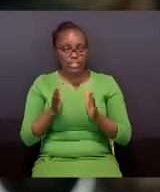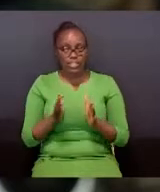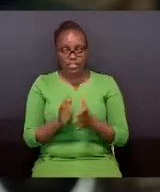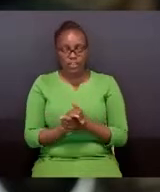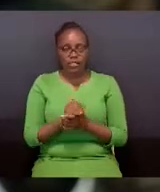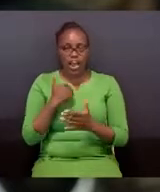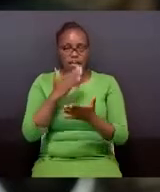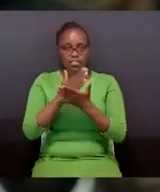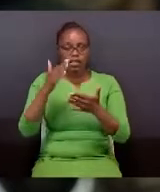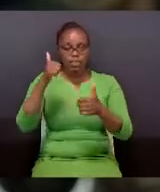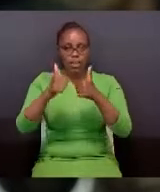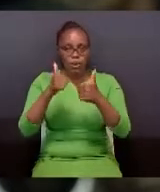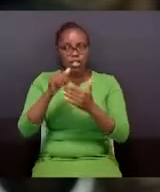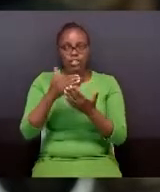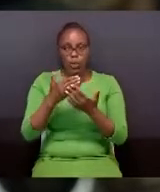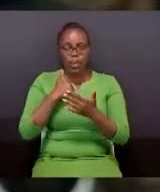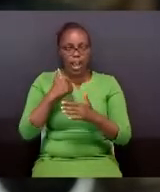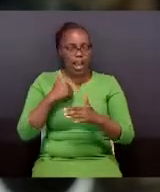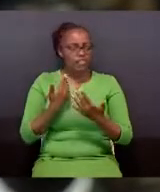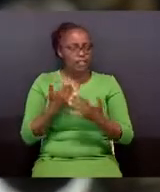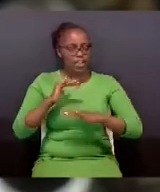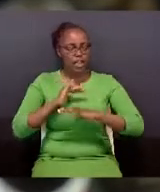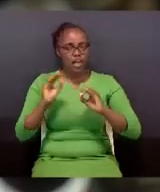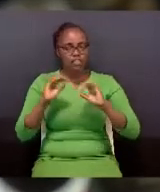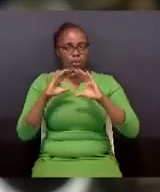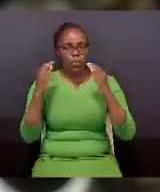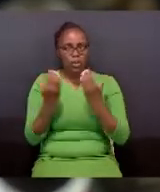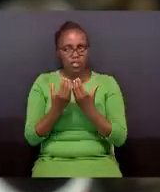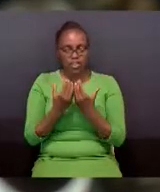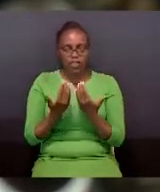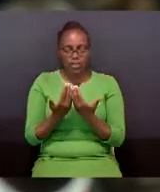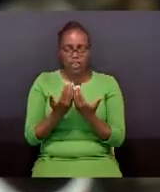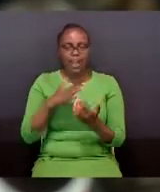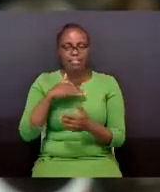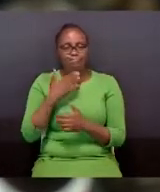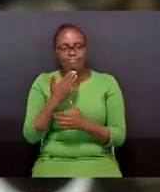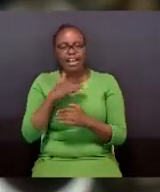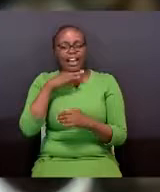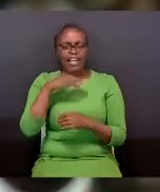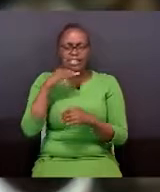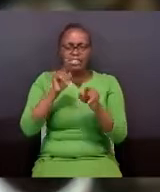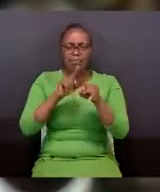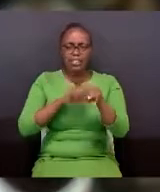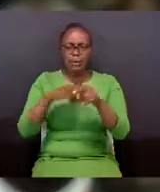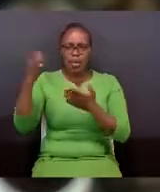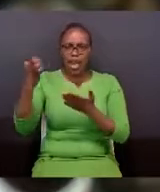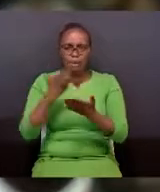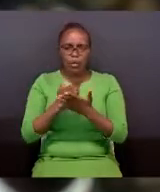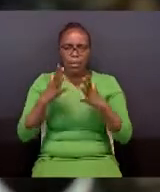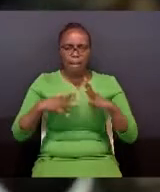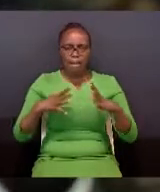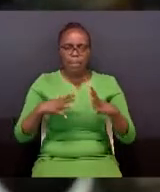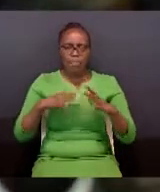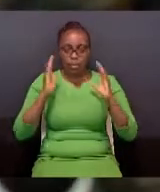This is something that we are running short of in the world, kindness and humanity. Whenever we are hiring people at UNDP or